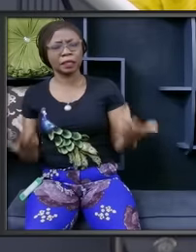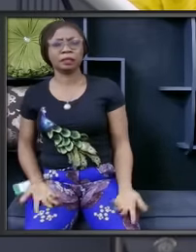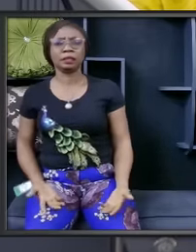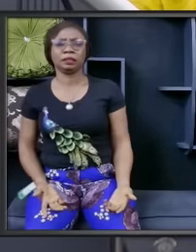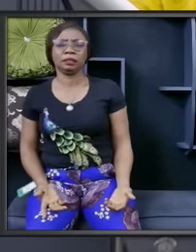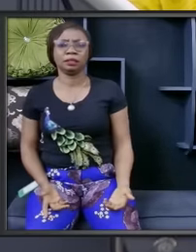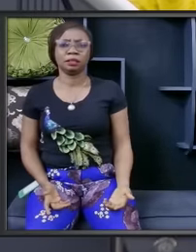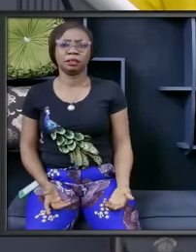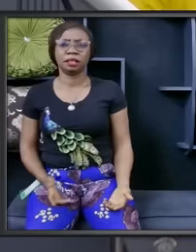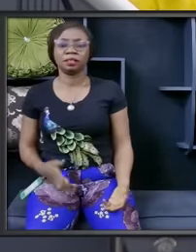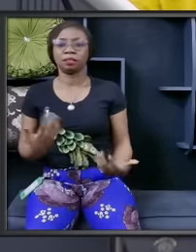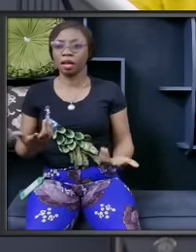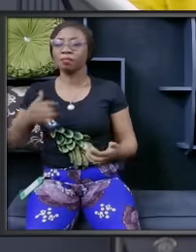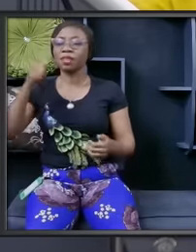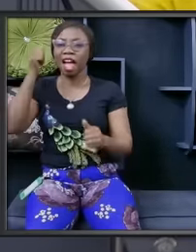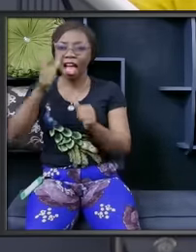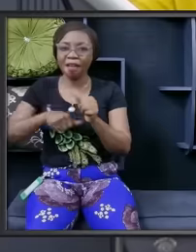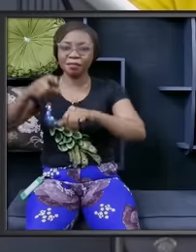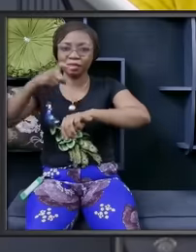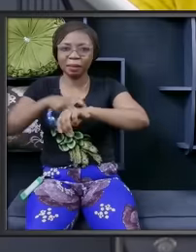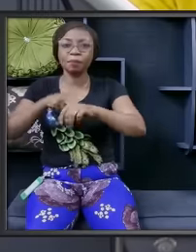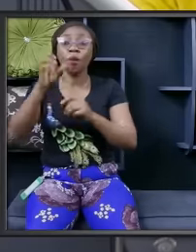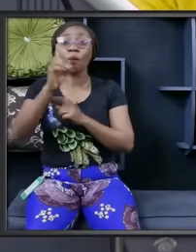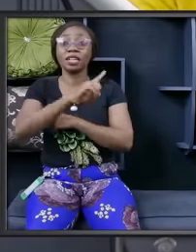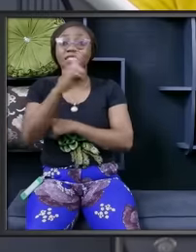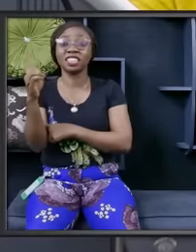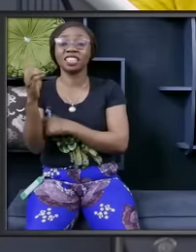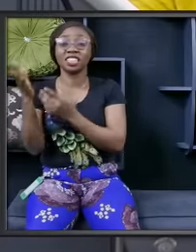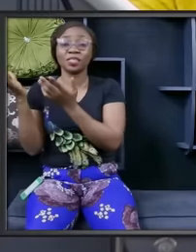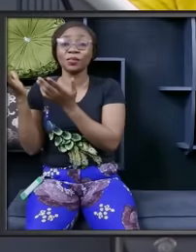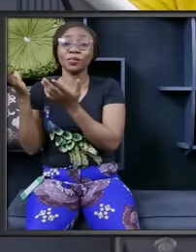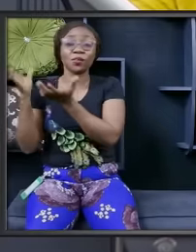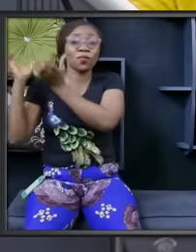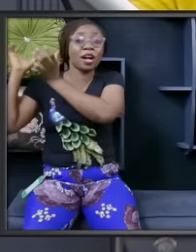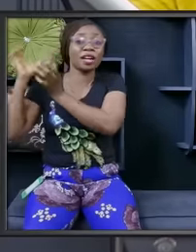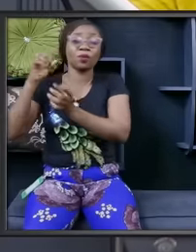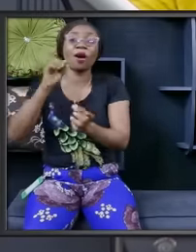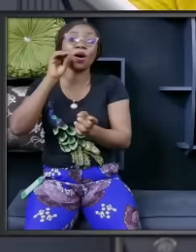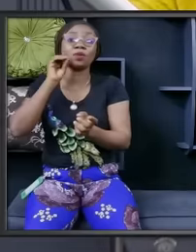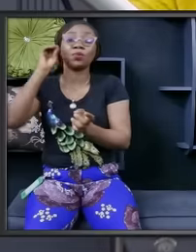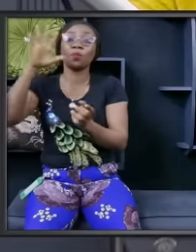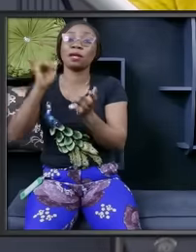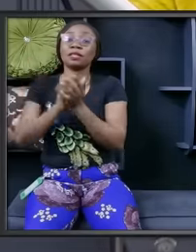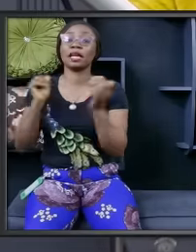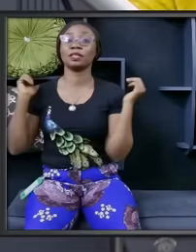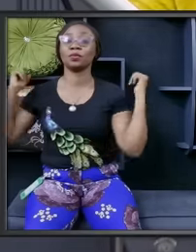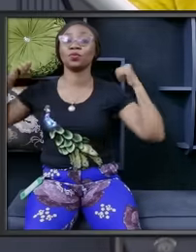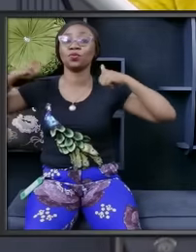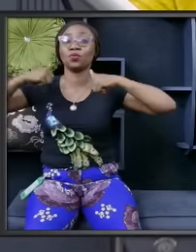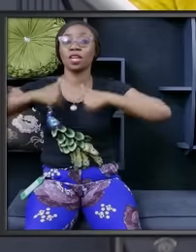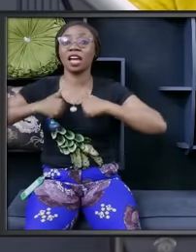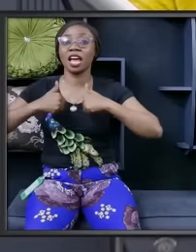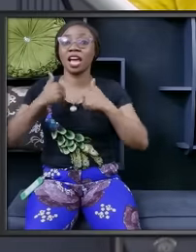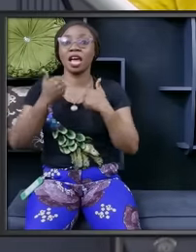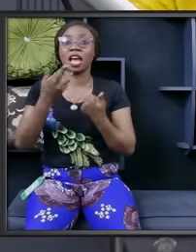So, now him every time now. So one day they go carry one woman where we